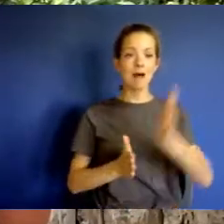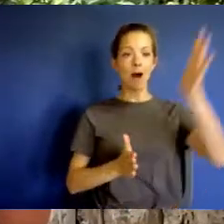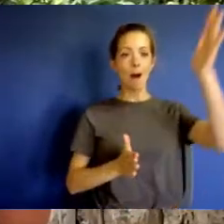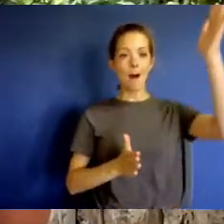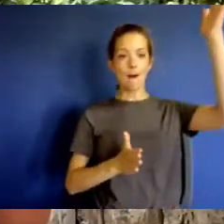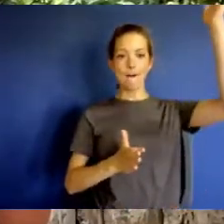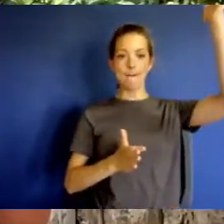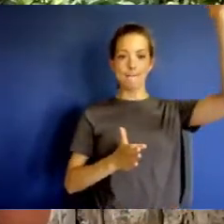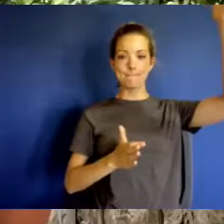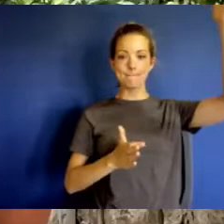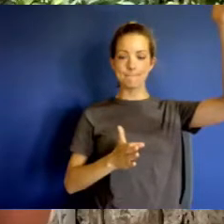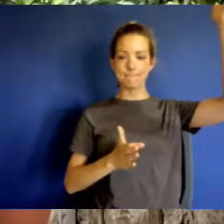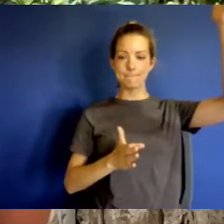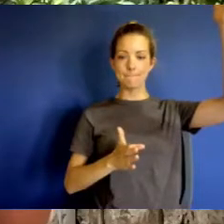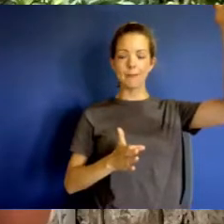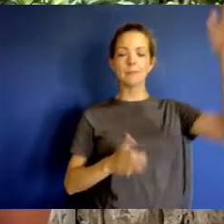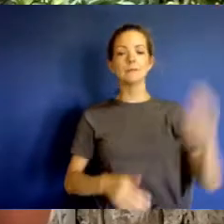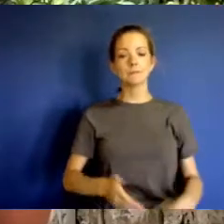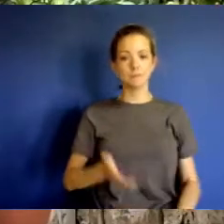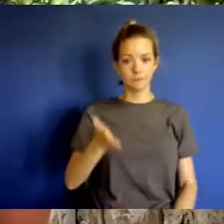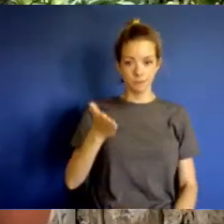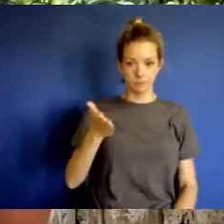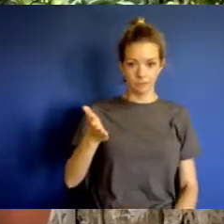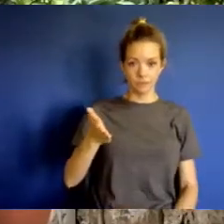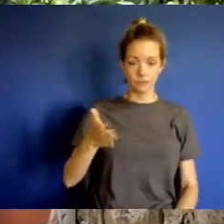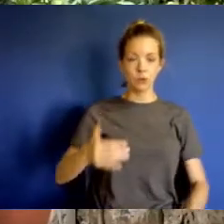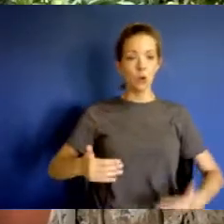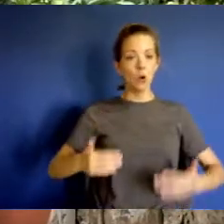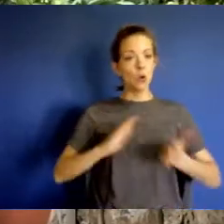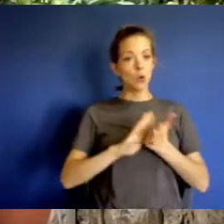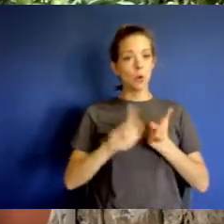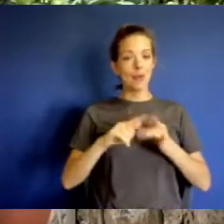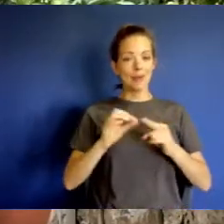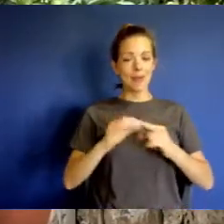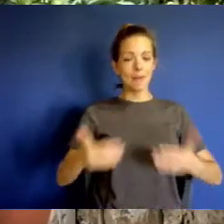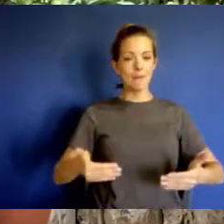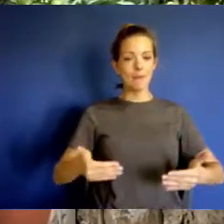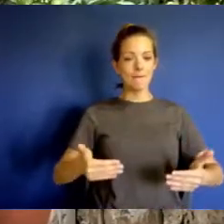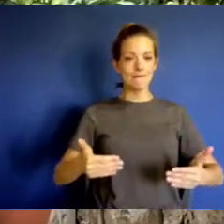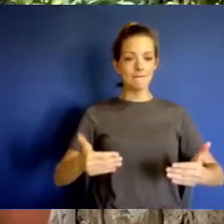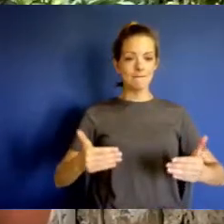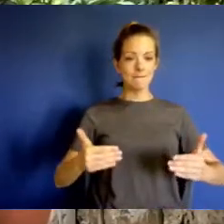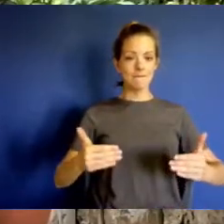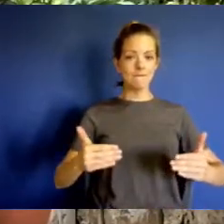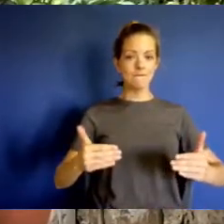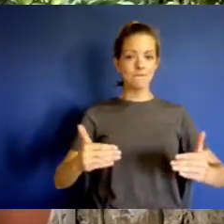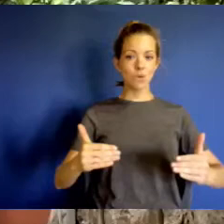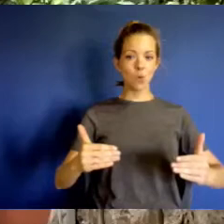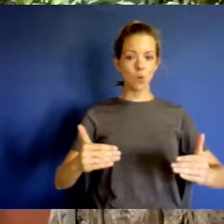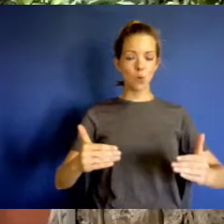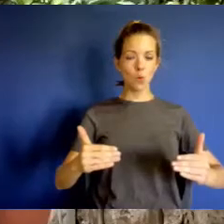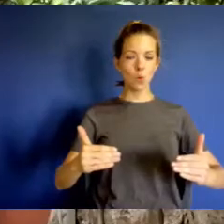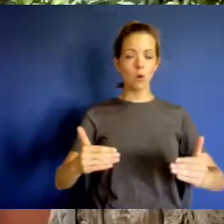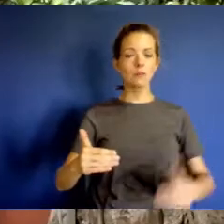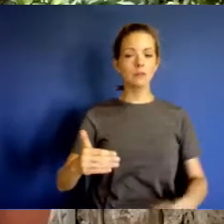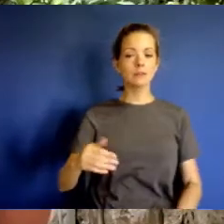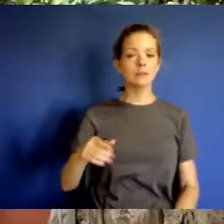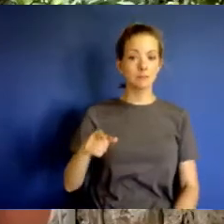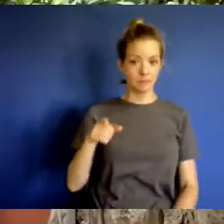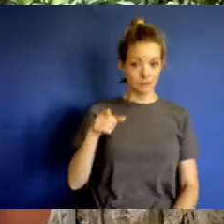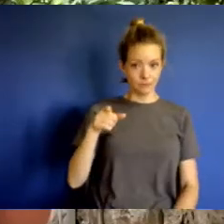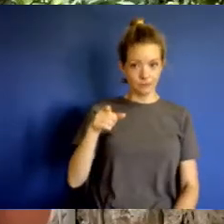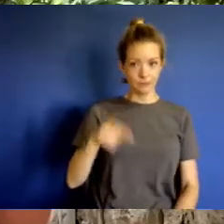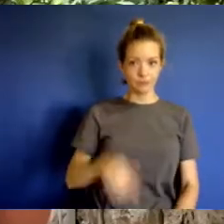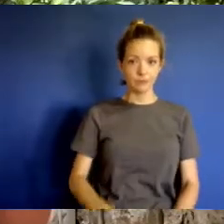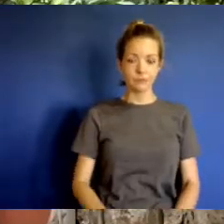arm up, right knee is underneath you. Push your hips forward and let the right toes, the right lower leg kind of move around behind you a